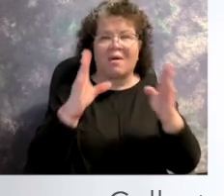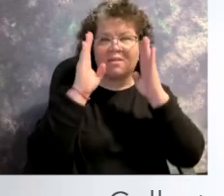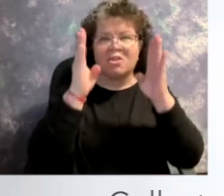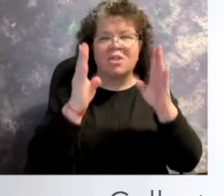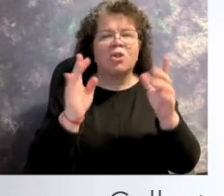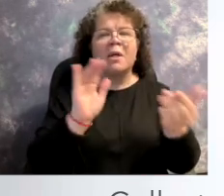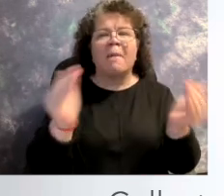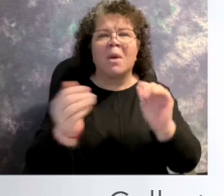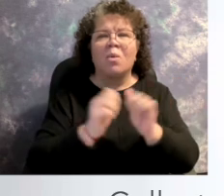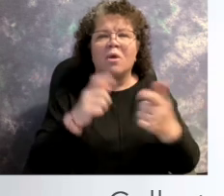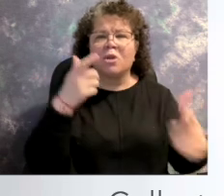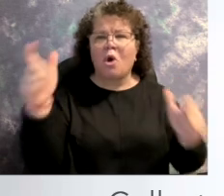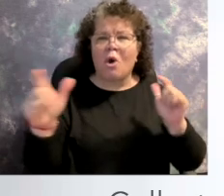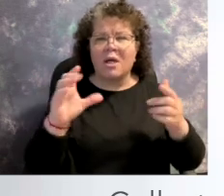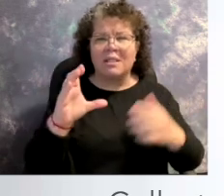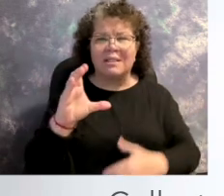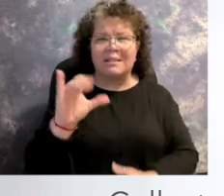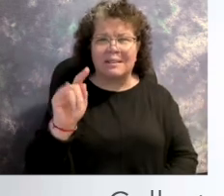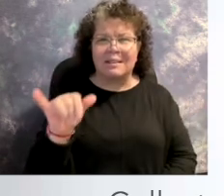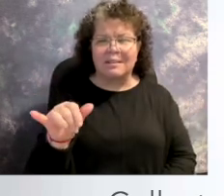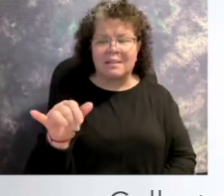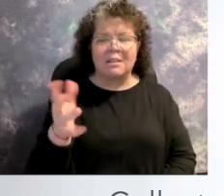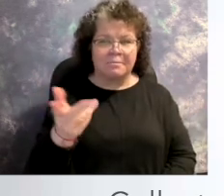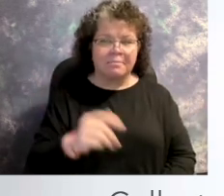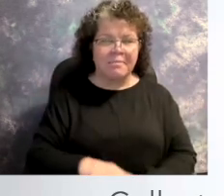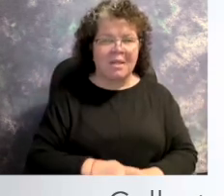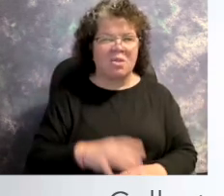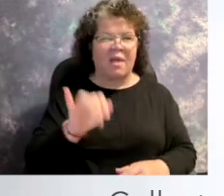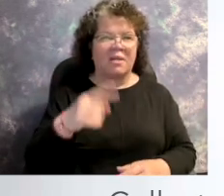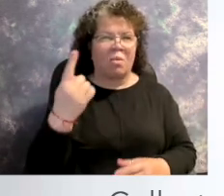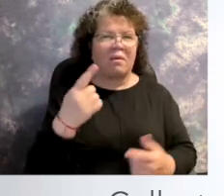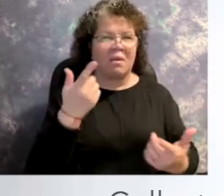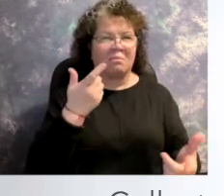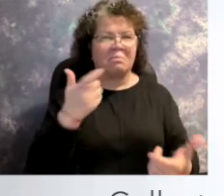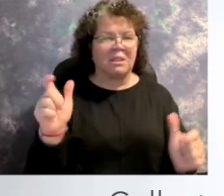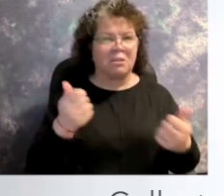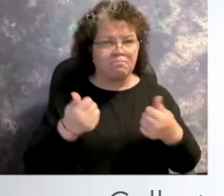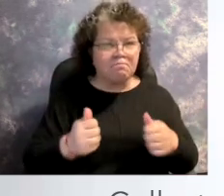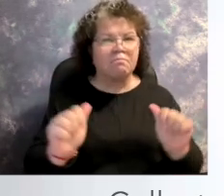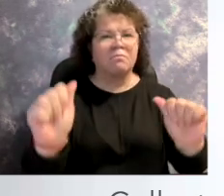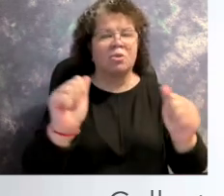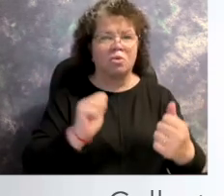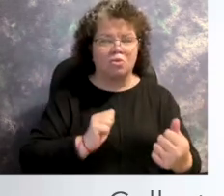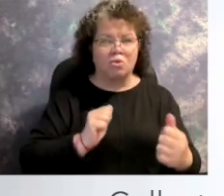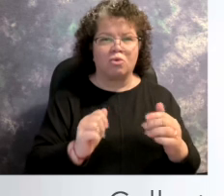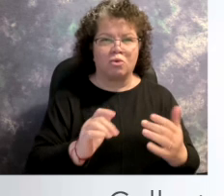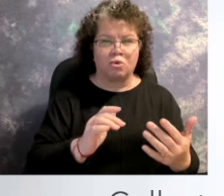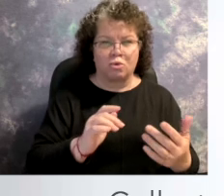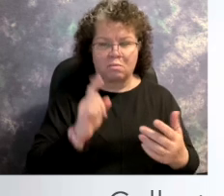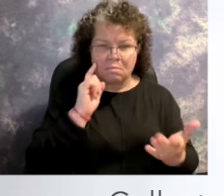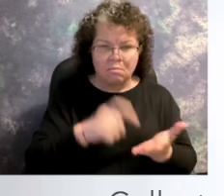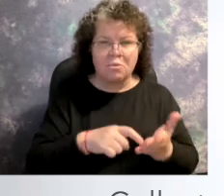larger city. So this is one of our major efforts for CT Rocks is to reach out to have it all in